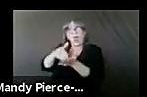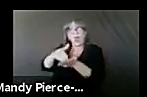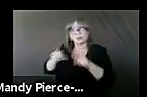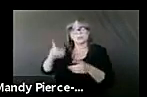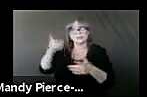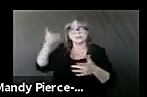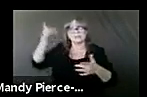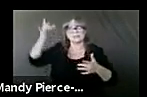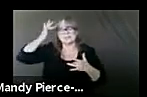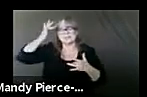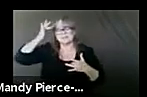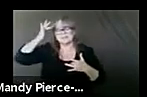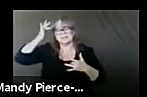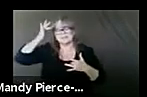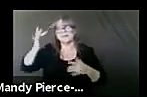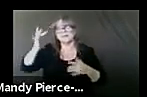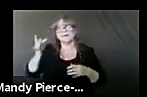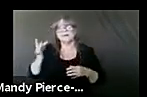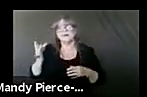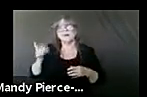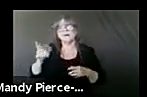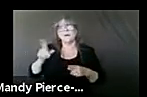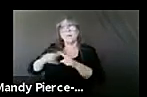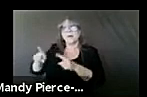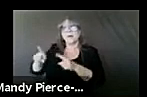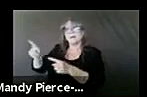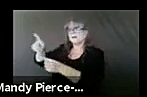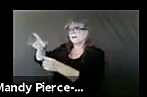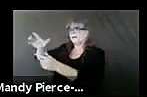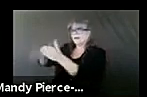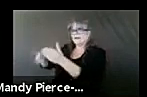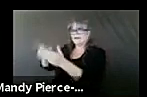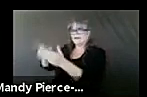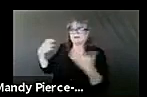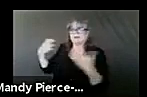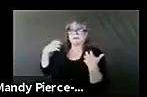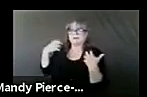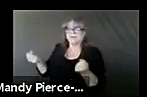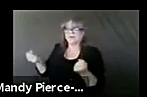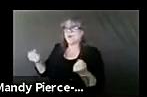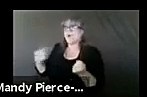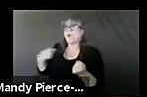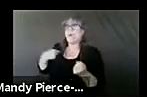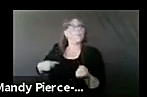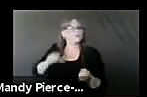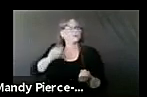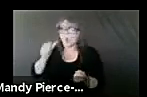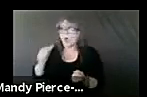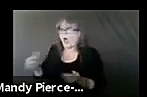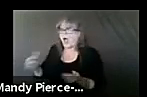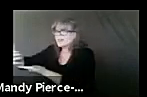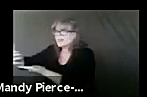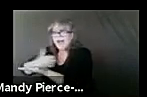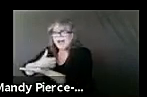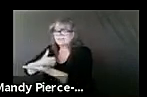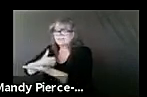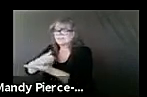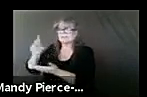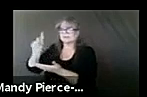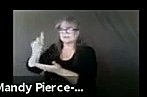data at the end of their illness about outcomes. So there's some challenges in trying to get recovery